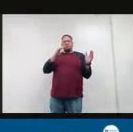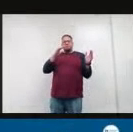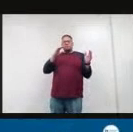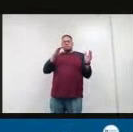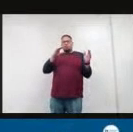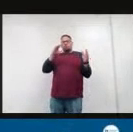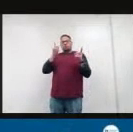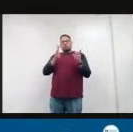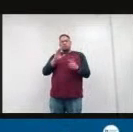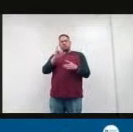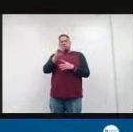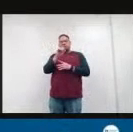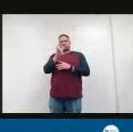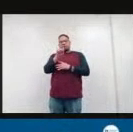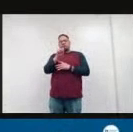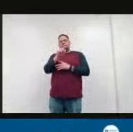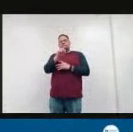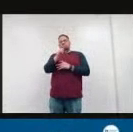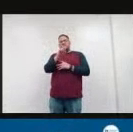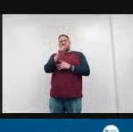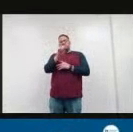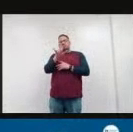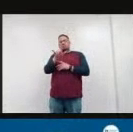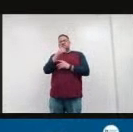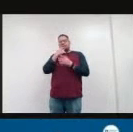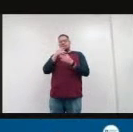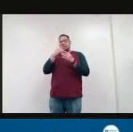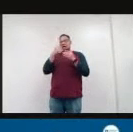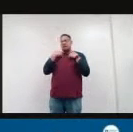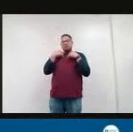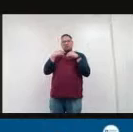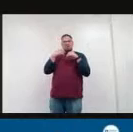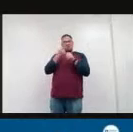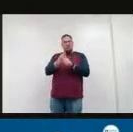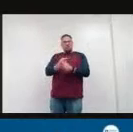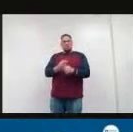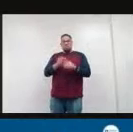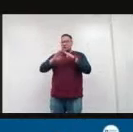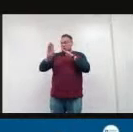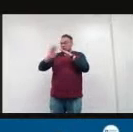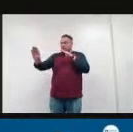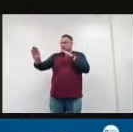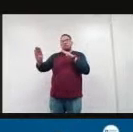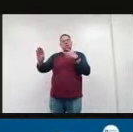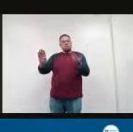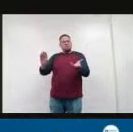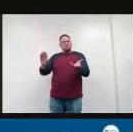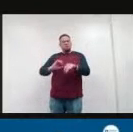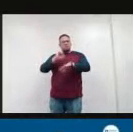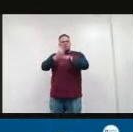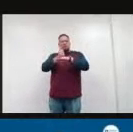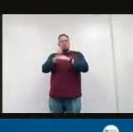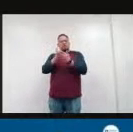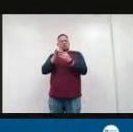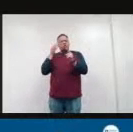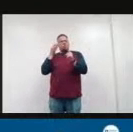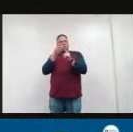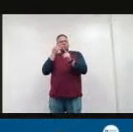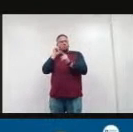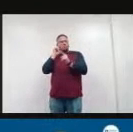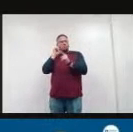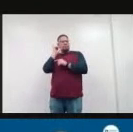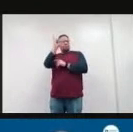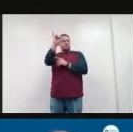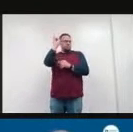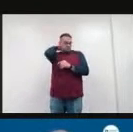said, have an annual retreat to set these type of goals out long term, and with the